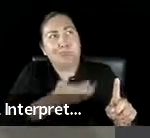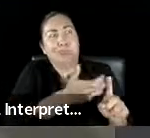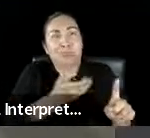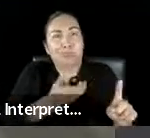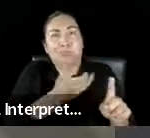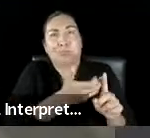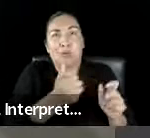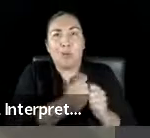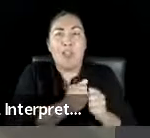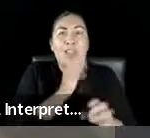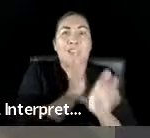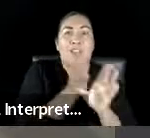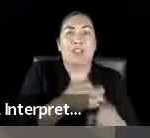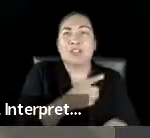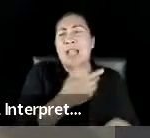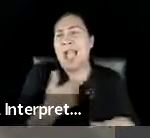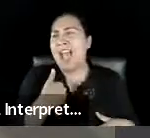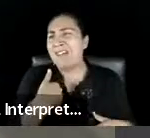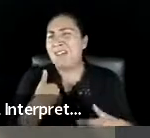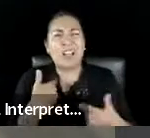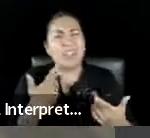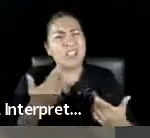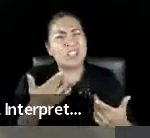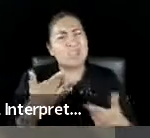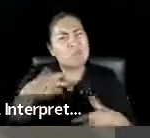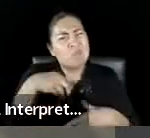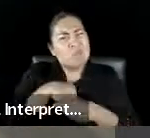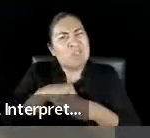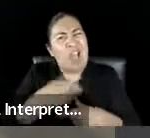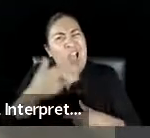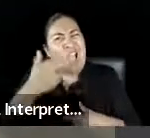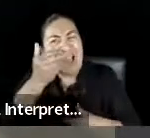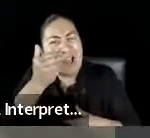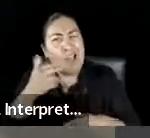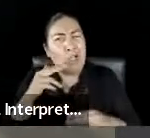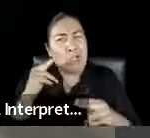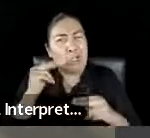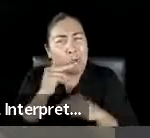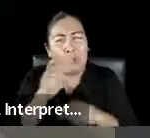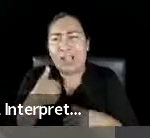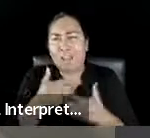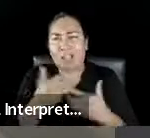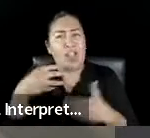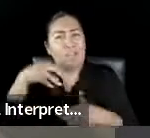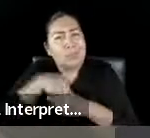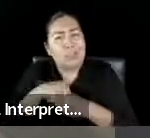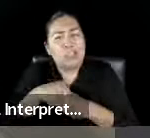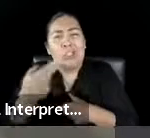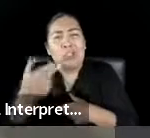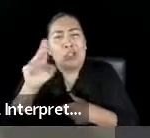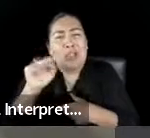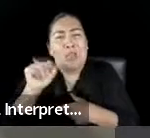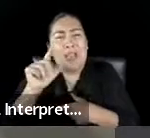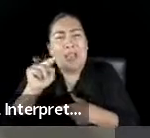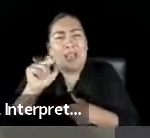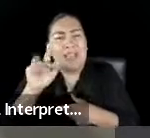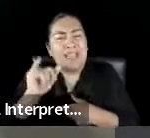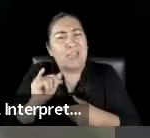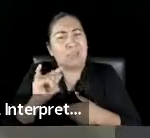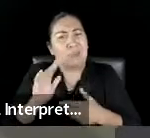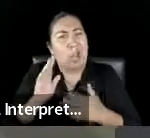who has a sense of humor and who has a lot of humanity. So yeah, it was very important to us to do